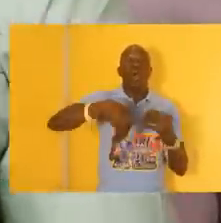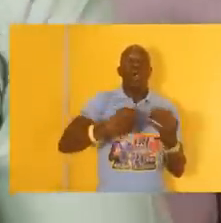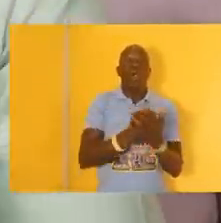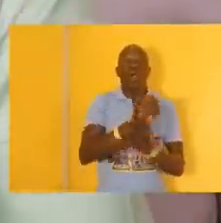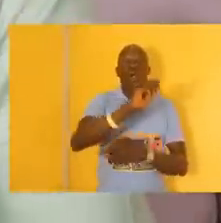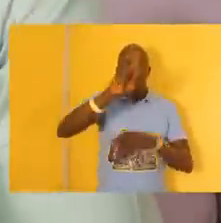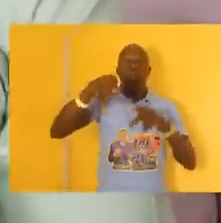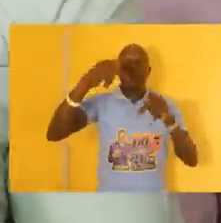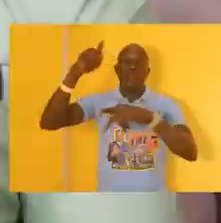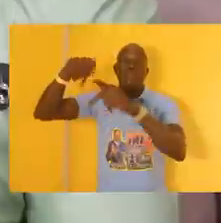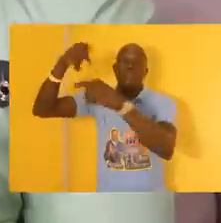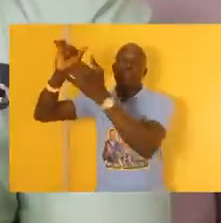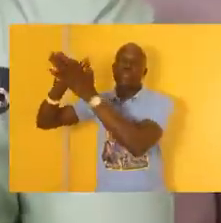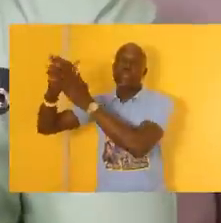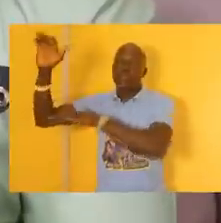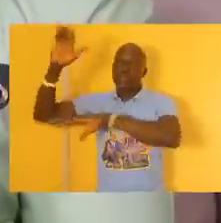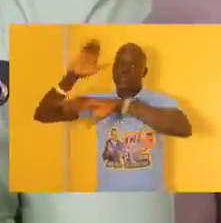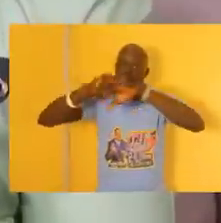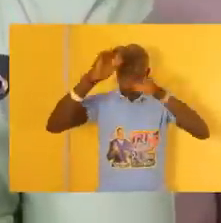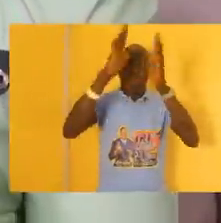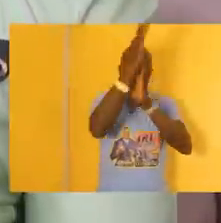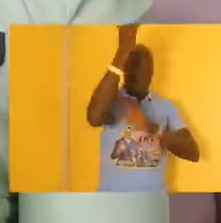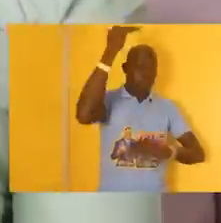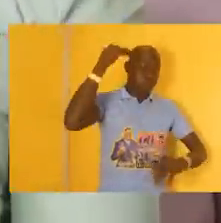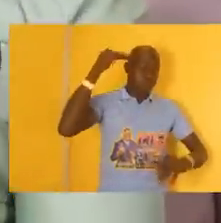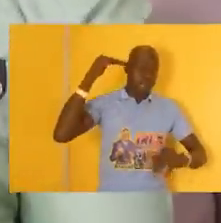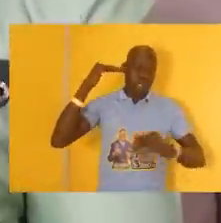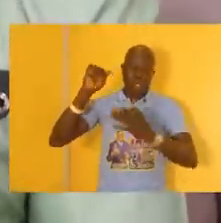All the priests should place your hand on your head.